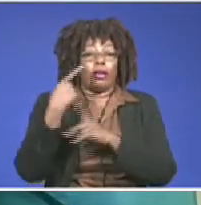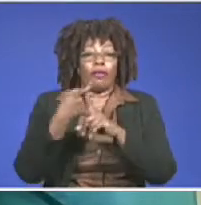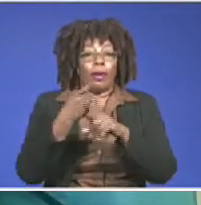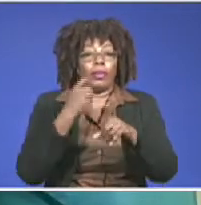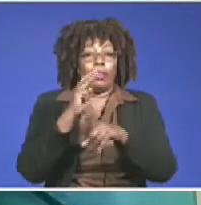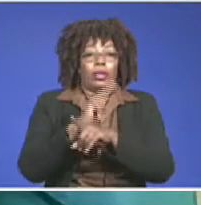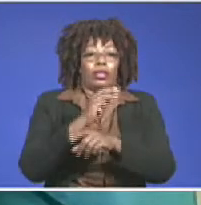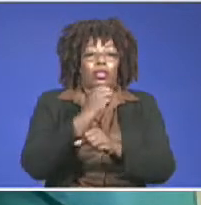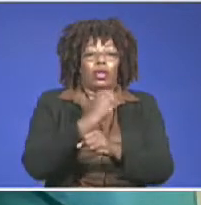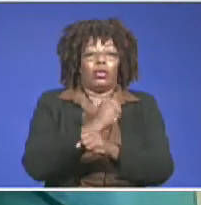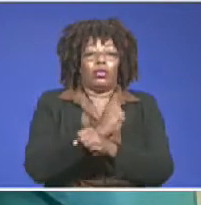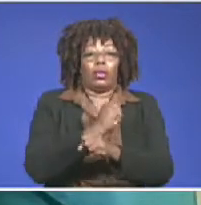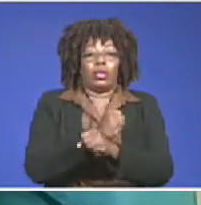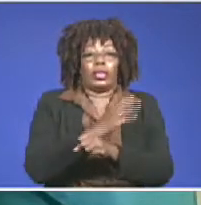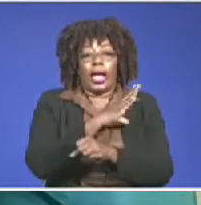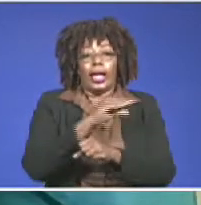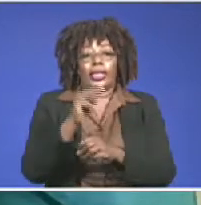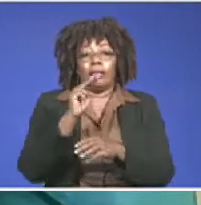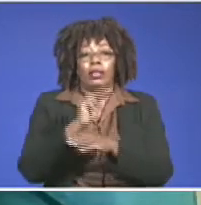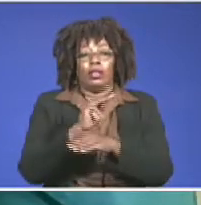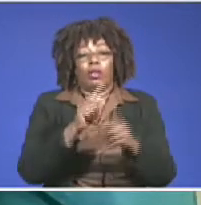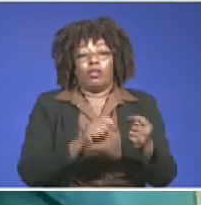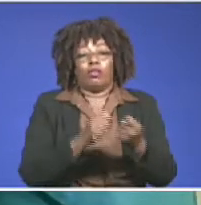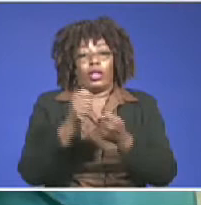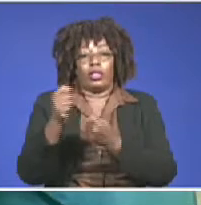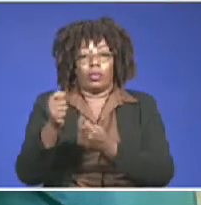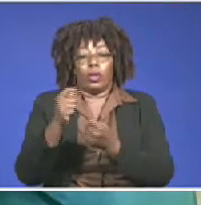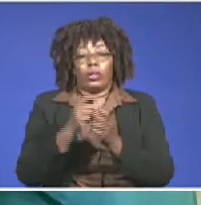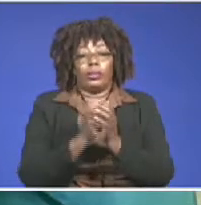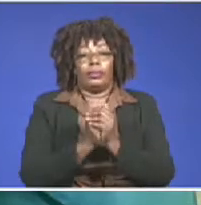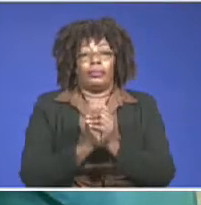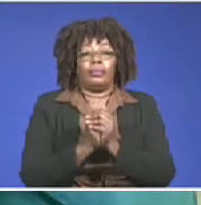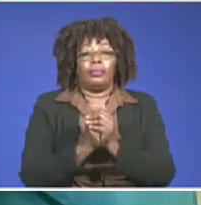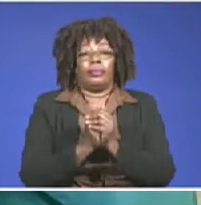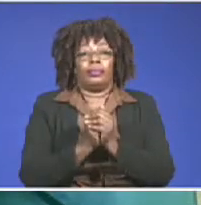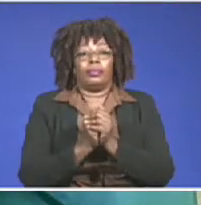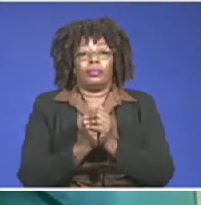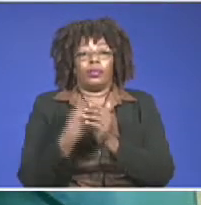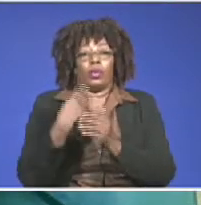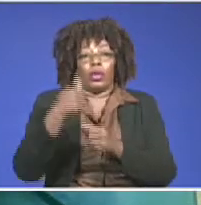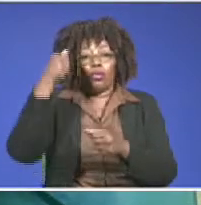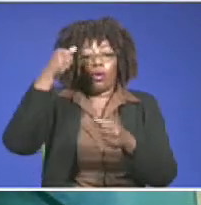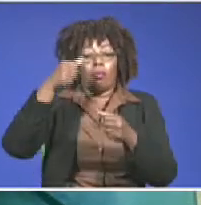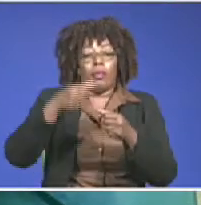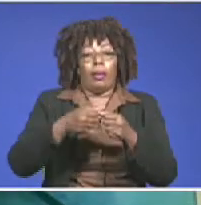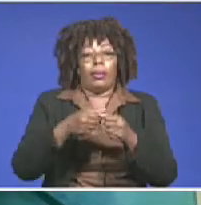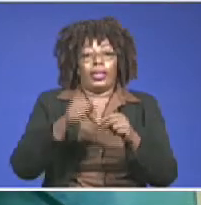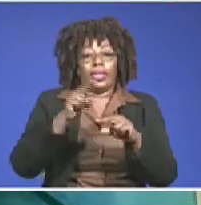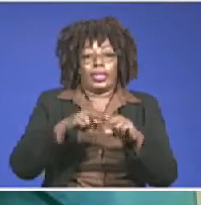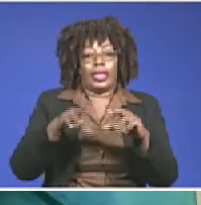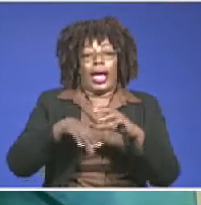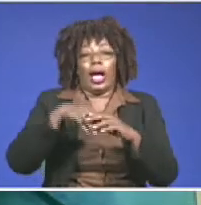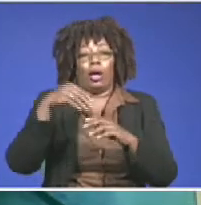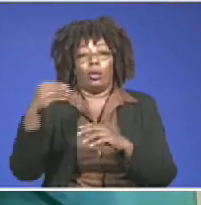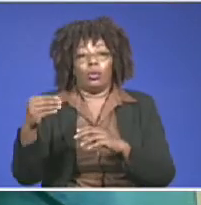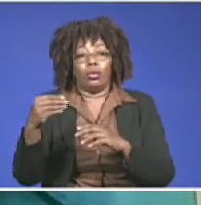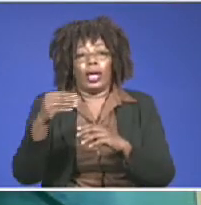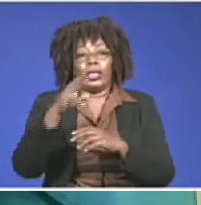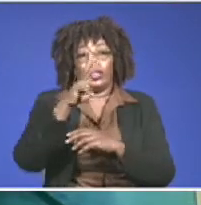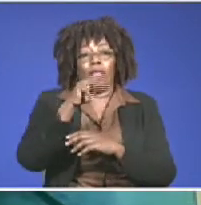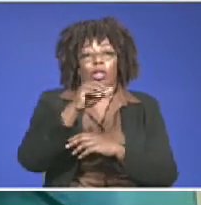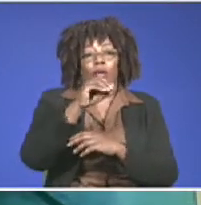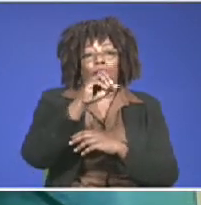the Minister of Transport in that regard. And I know we all remember the sit-outs and the mold